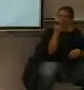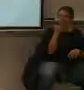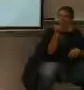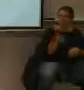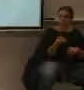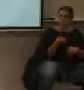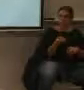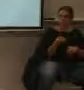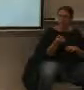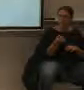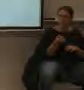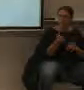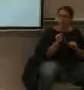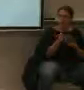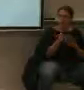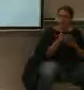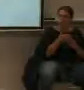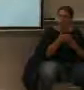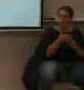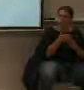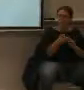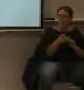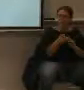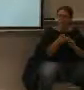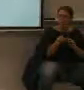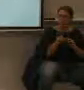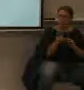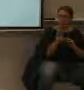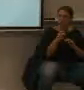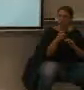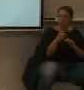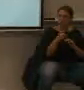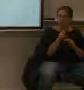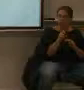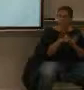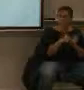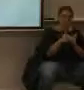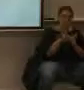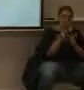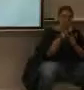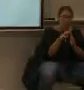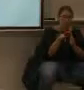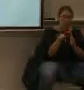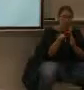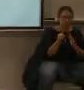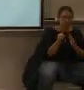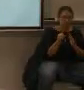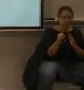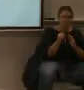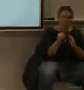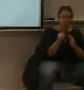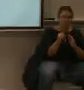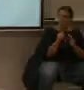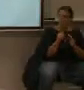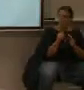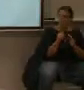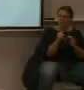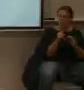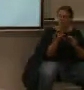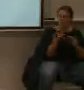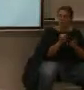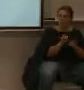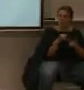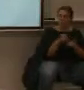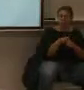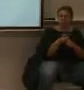you can run a few hundred generations and thousands, millions of cells in a flask like that, and you could do that